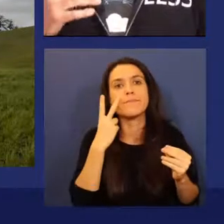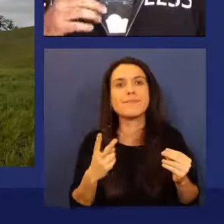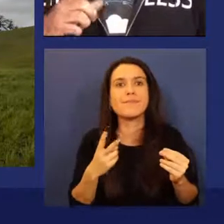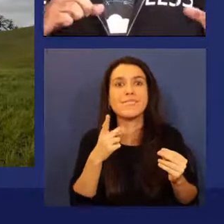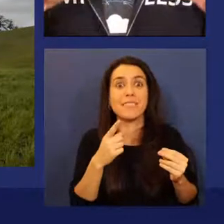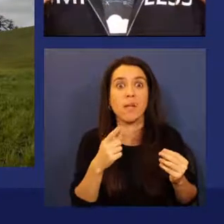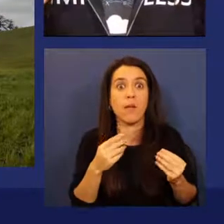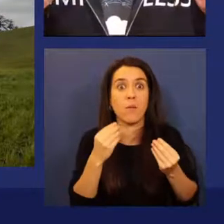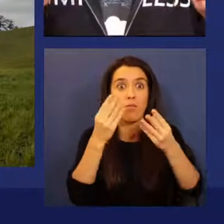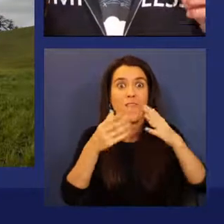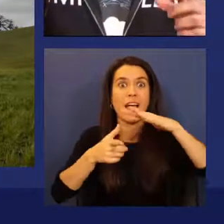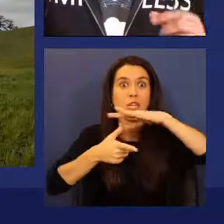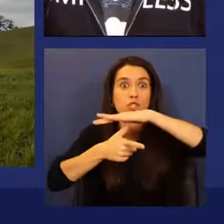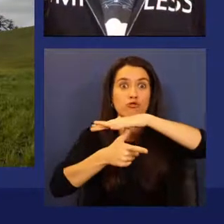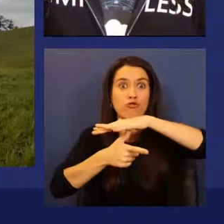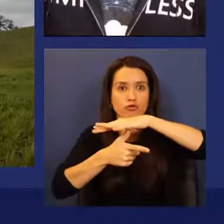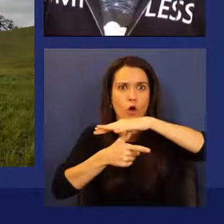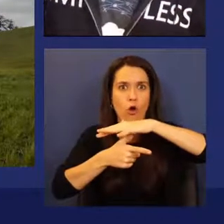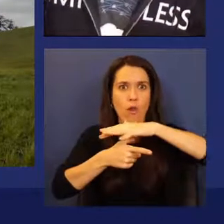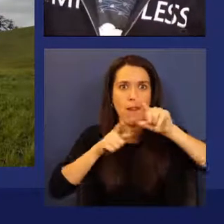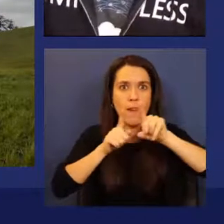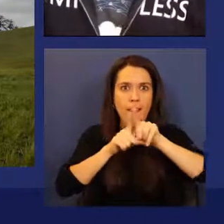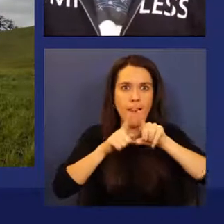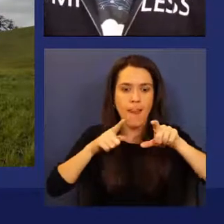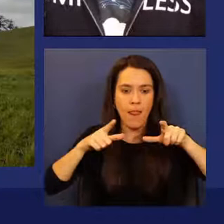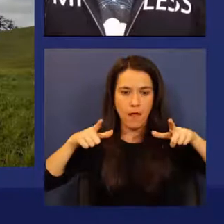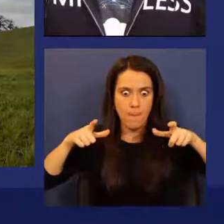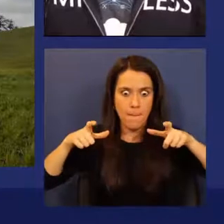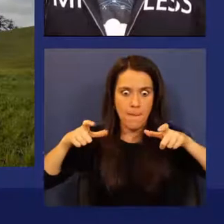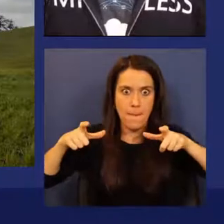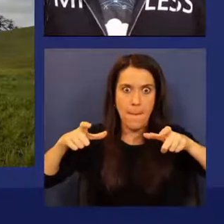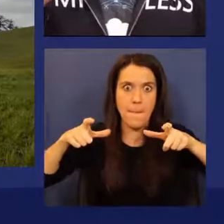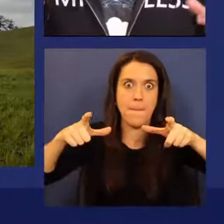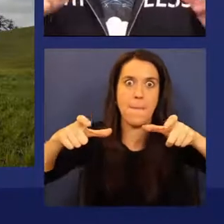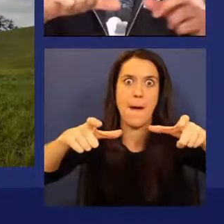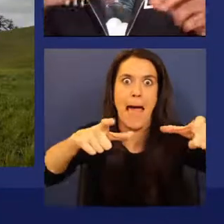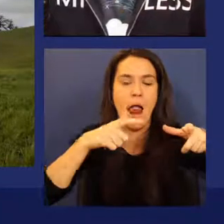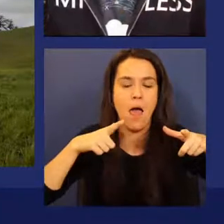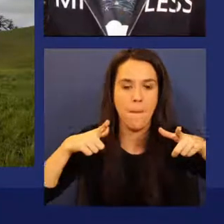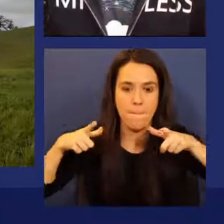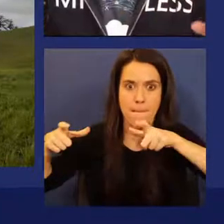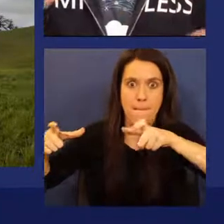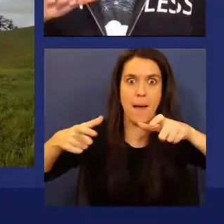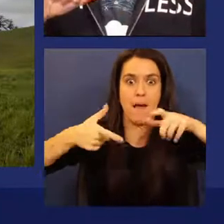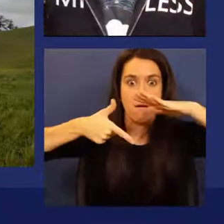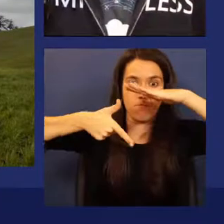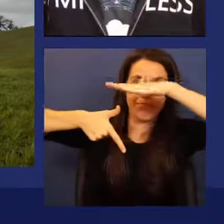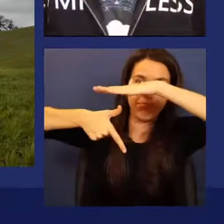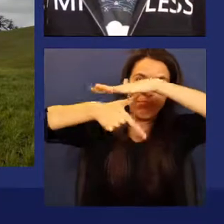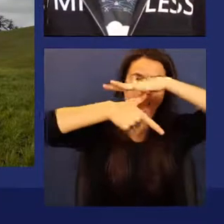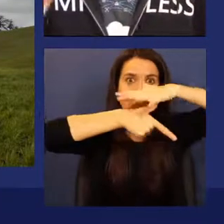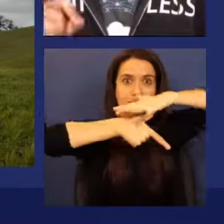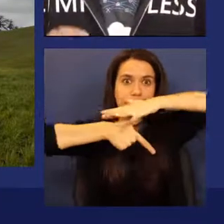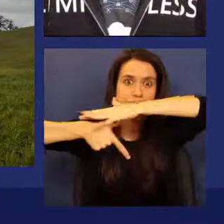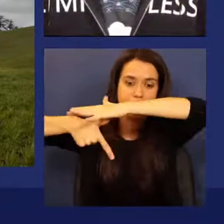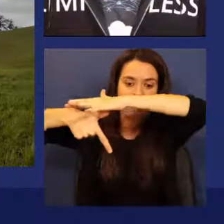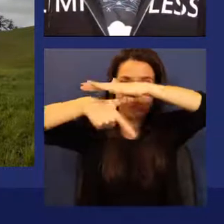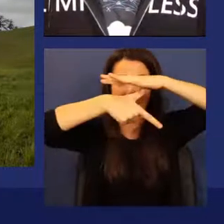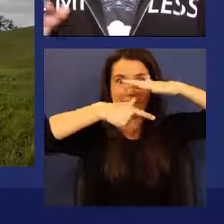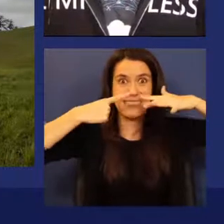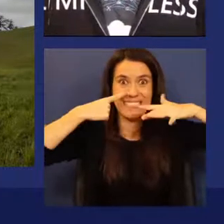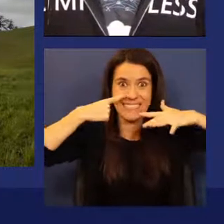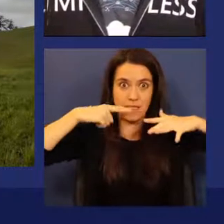drone understand, you know, structural integrity of buildings and understanding if welds were actually completed